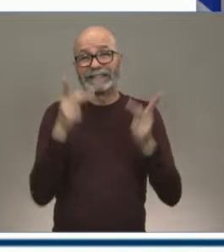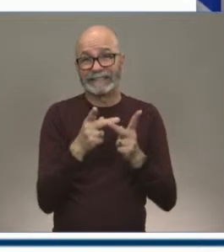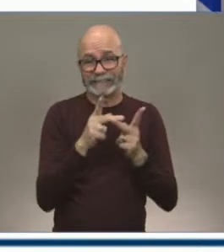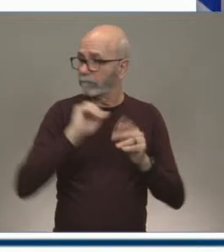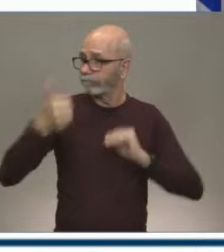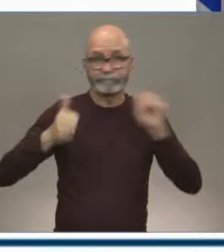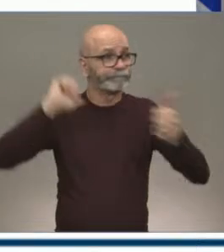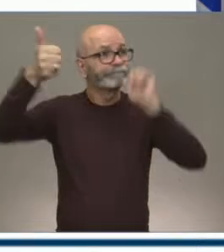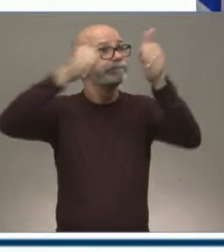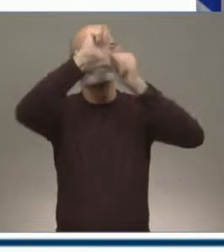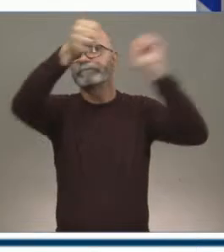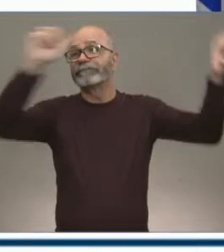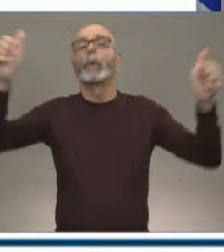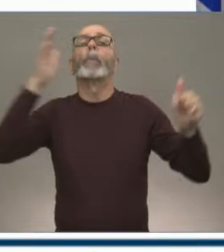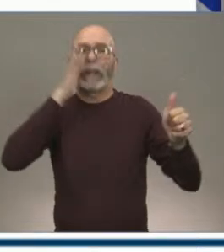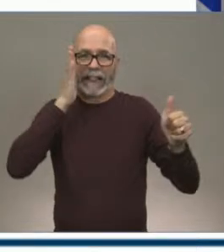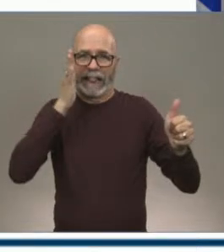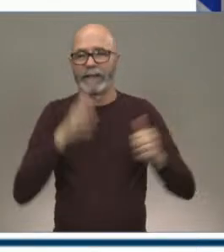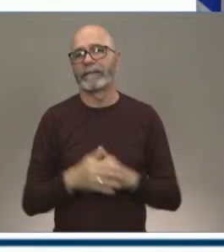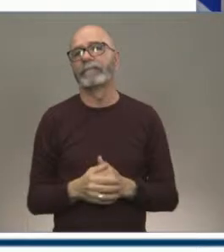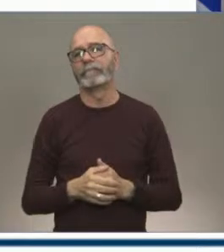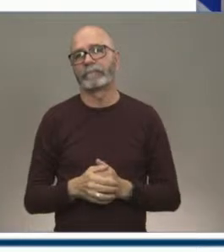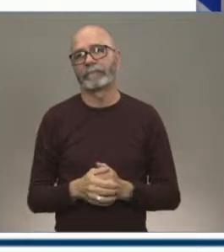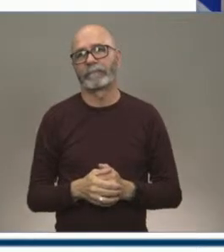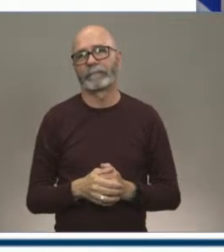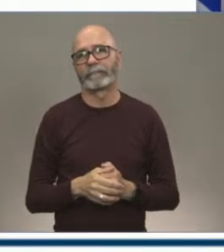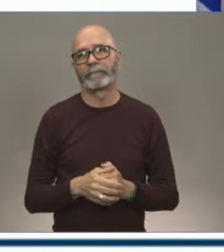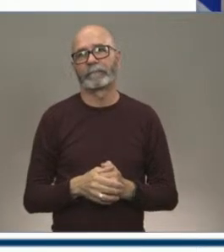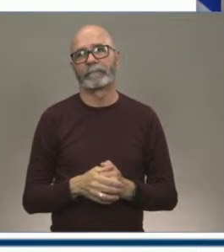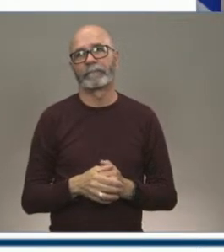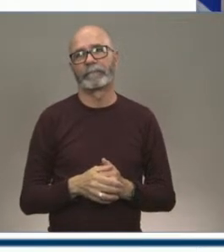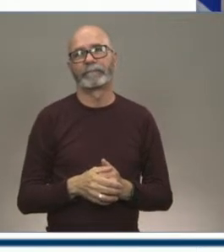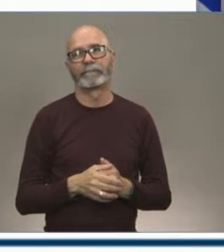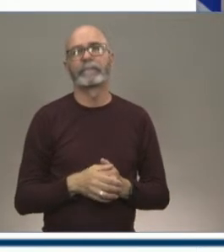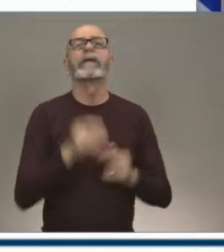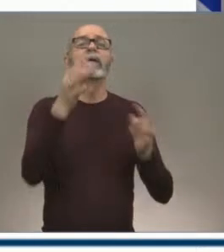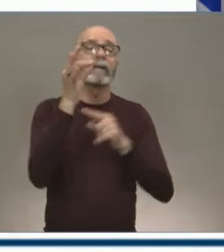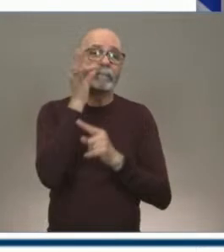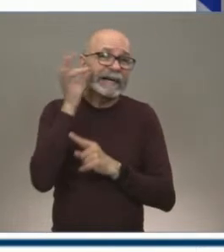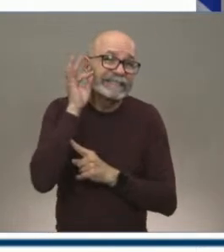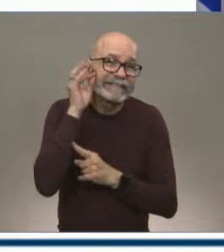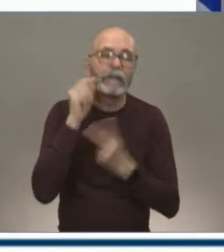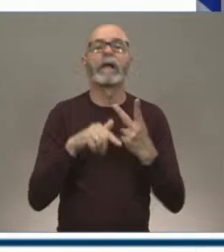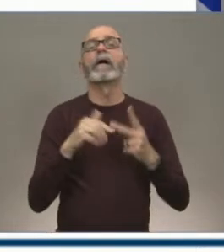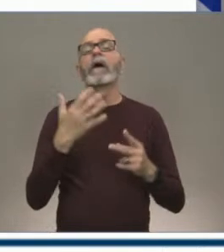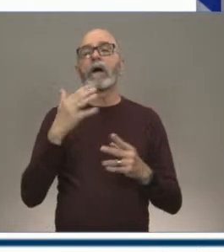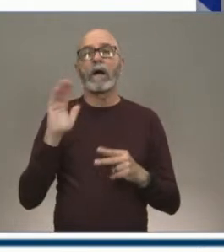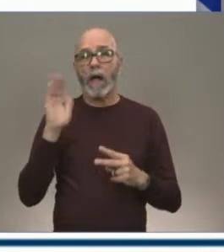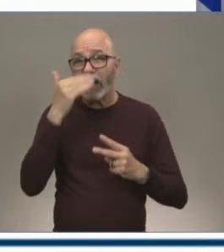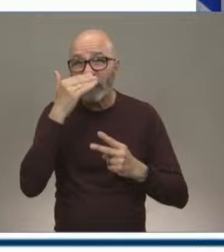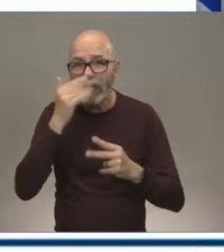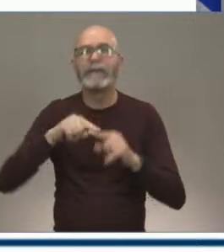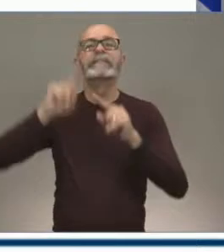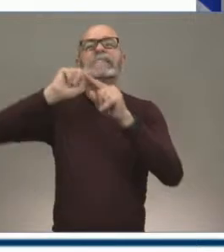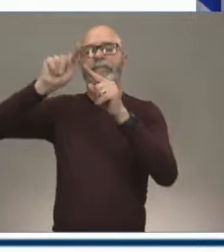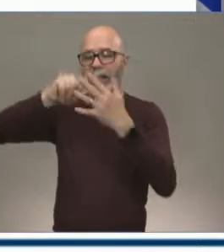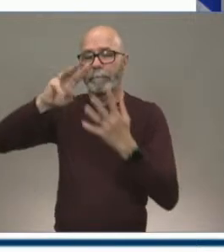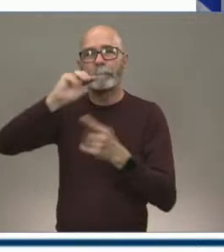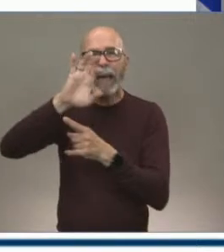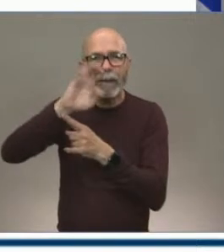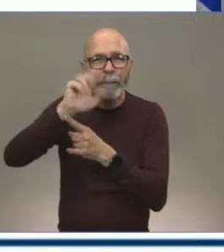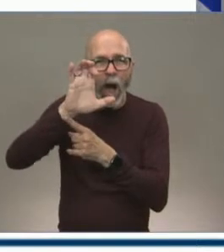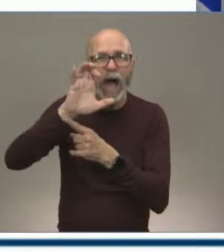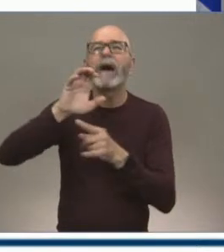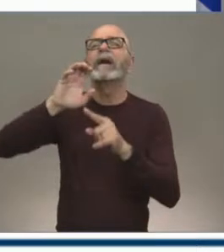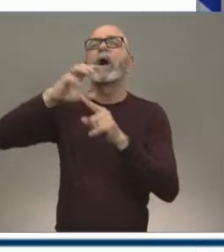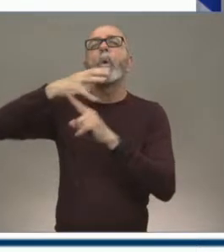in for Migmaw elders here in Millbrook this coming, or next